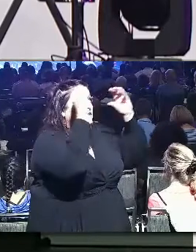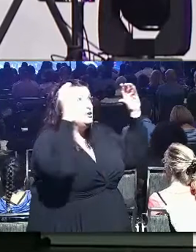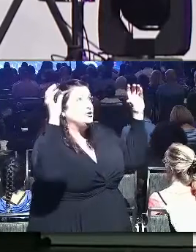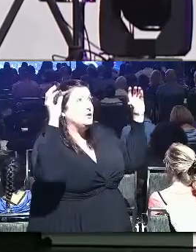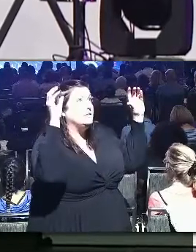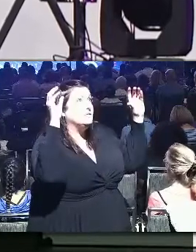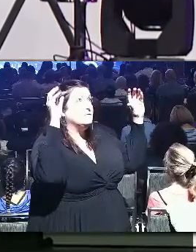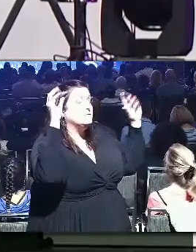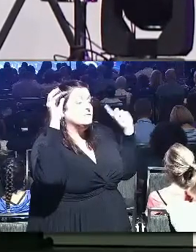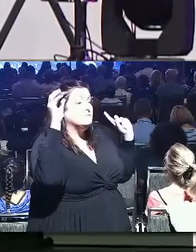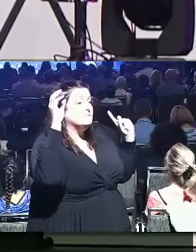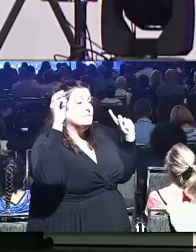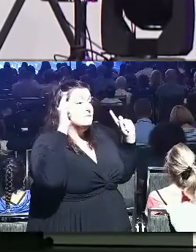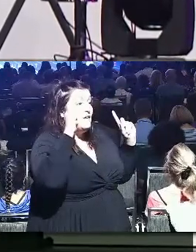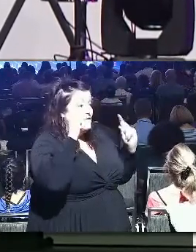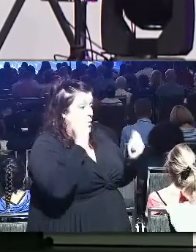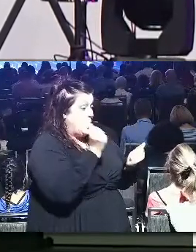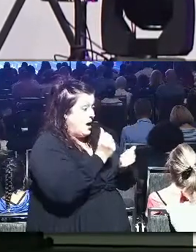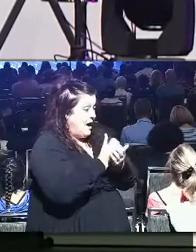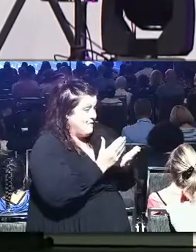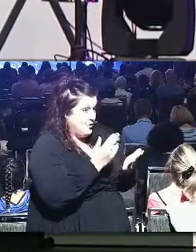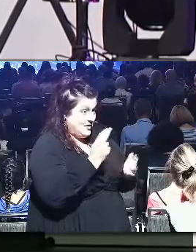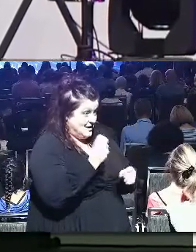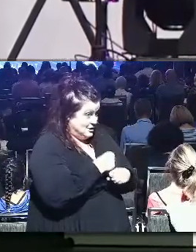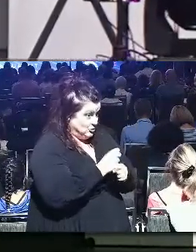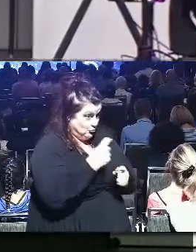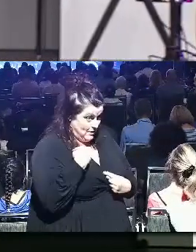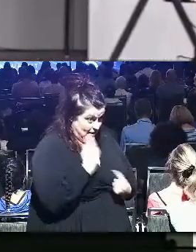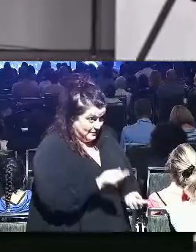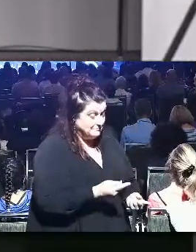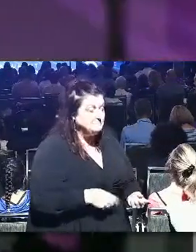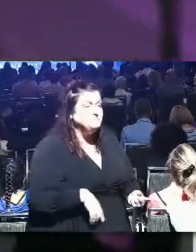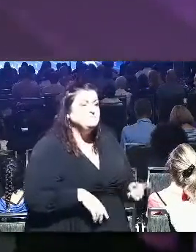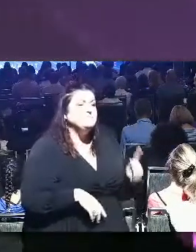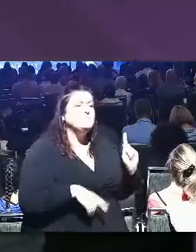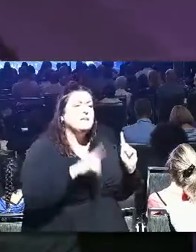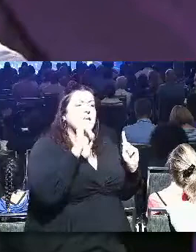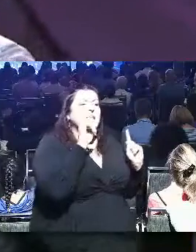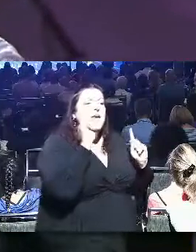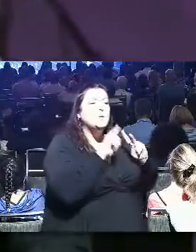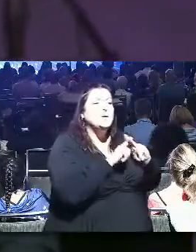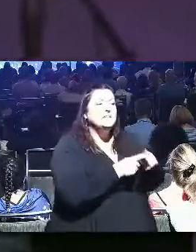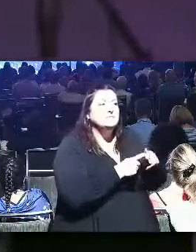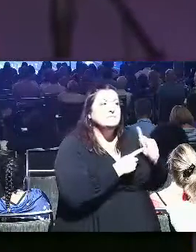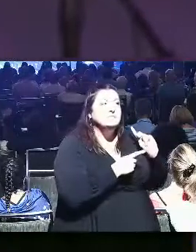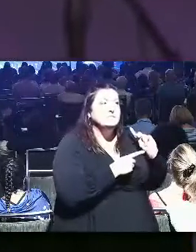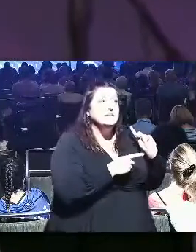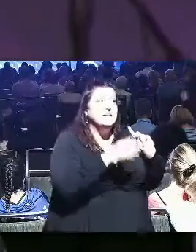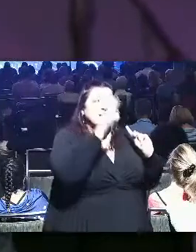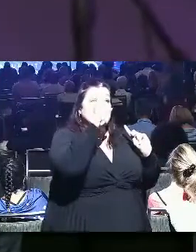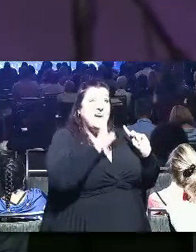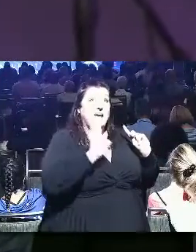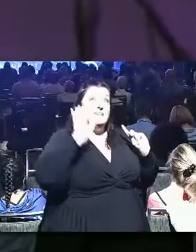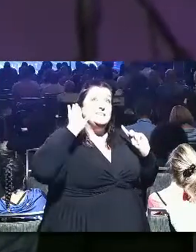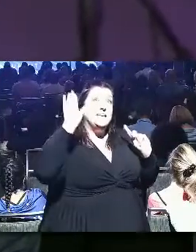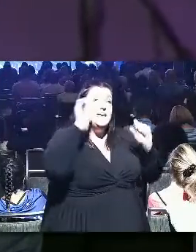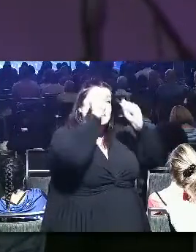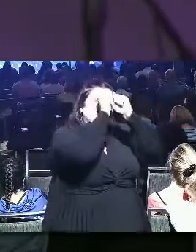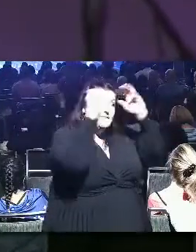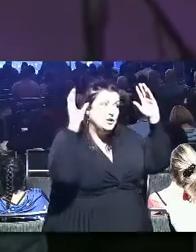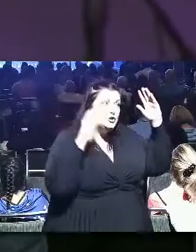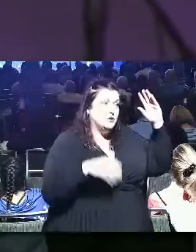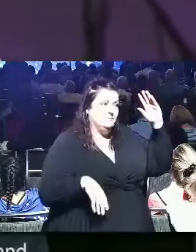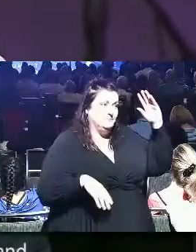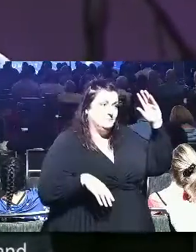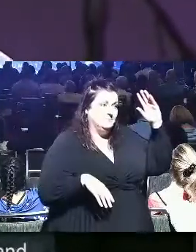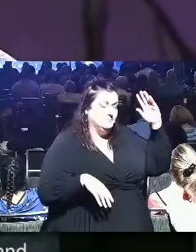for everything he's created. And like we said in the beginning, it's God's vision, brothers and sisters. And